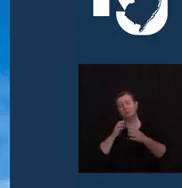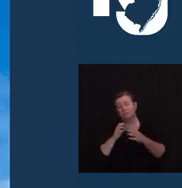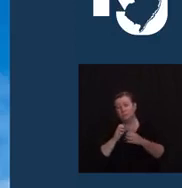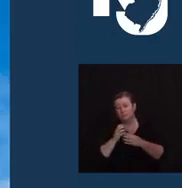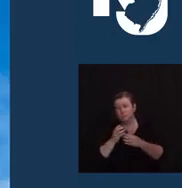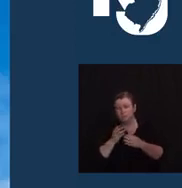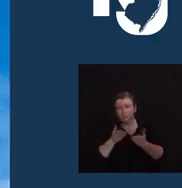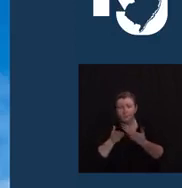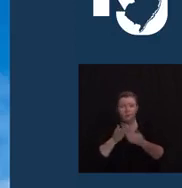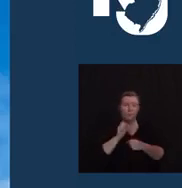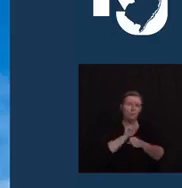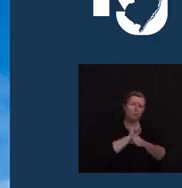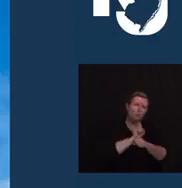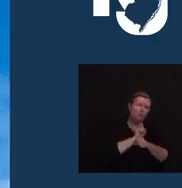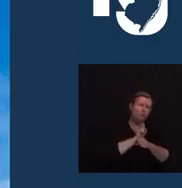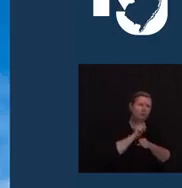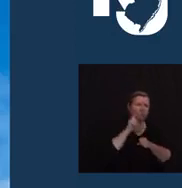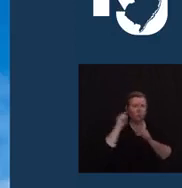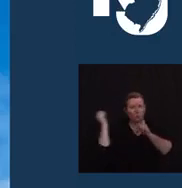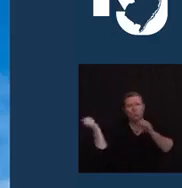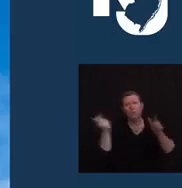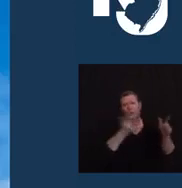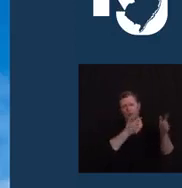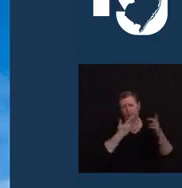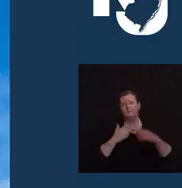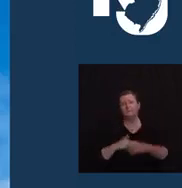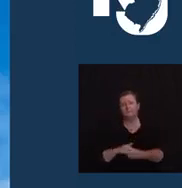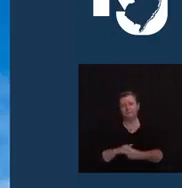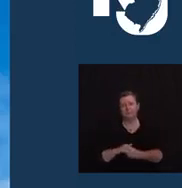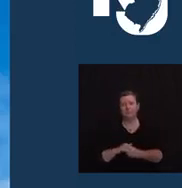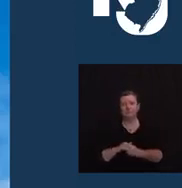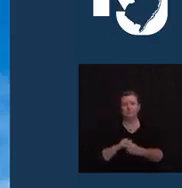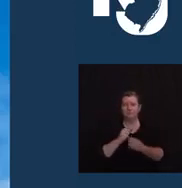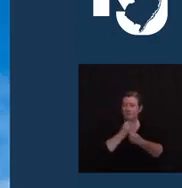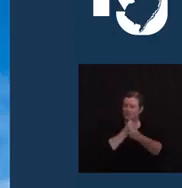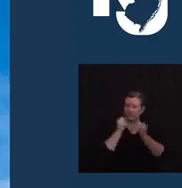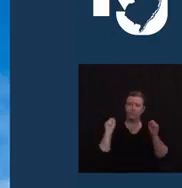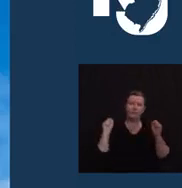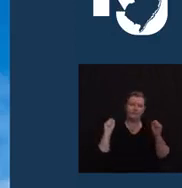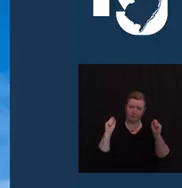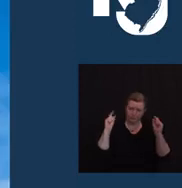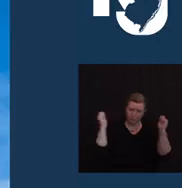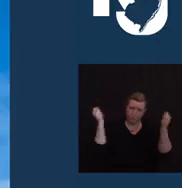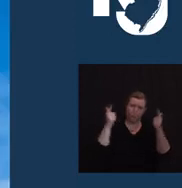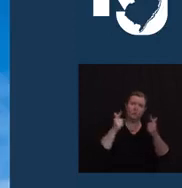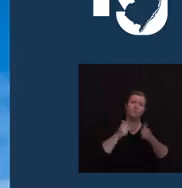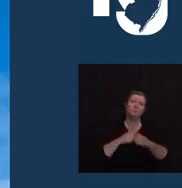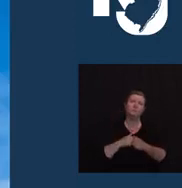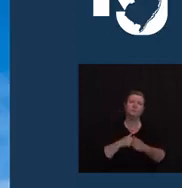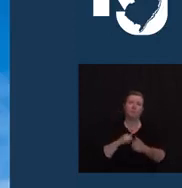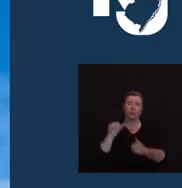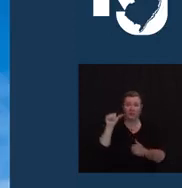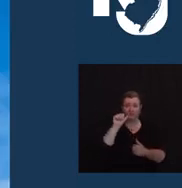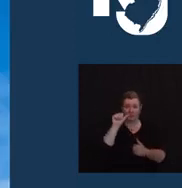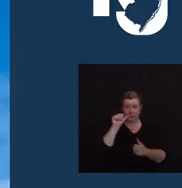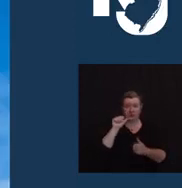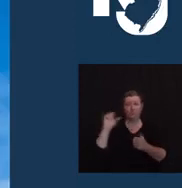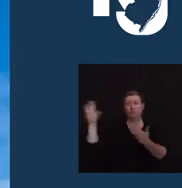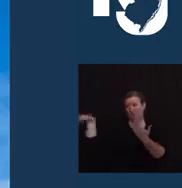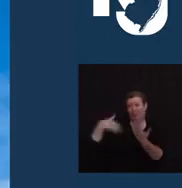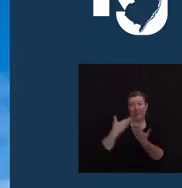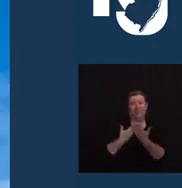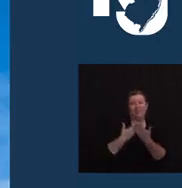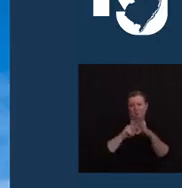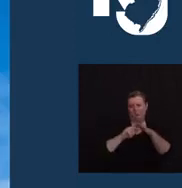of thousands of Afghan refugees are able to safely make it to the United States. God bless each and every one of them.